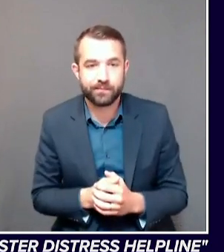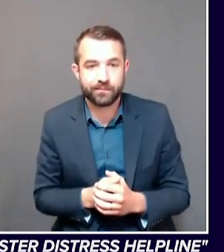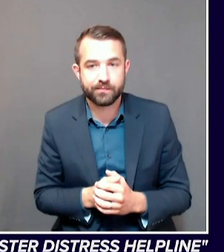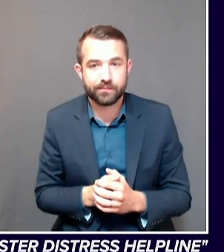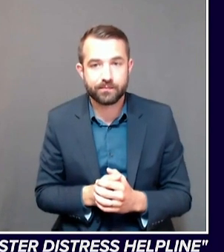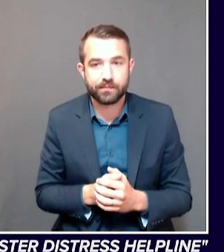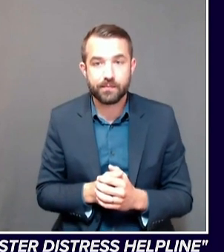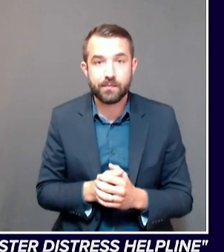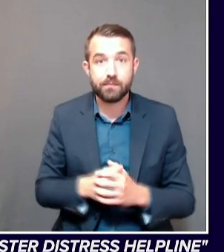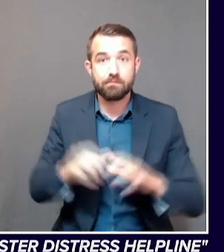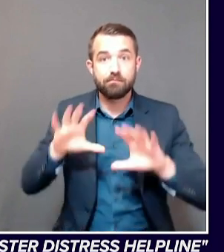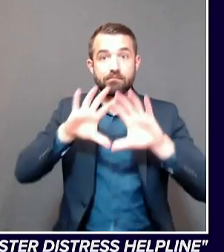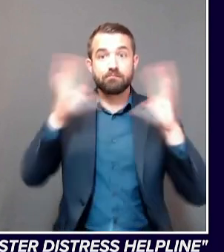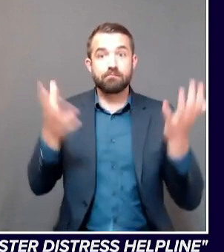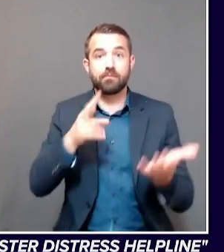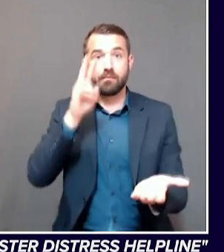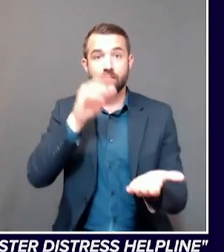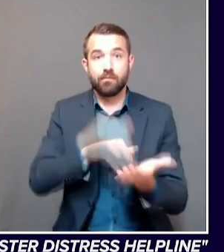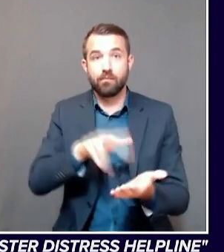those,